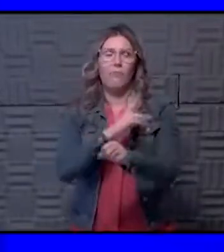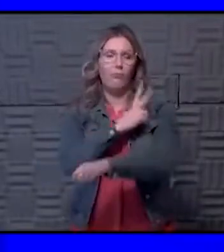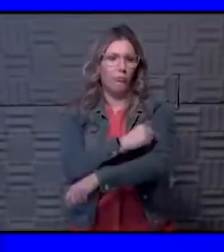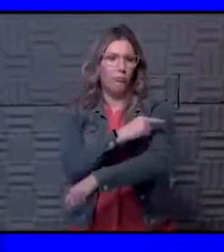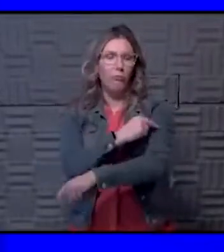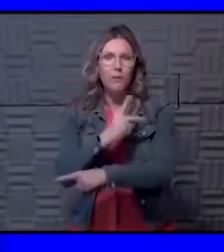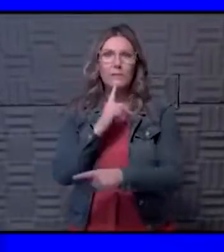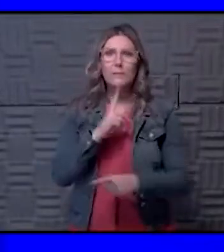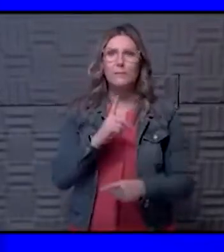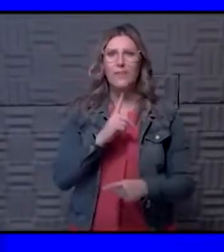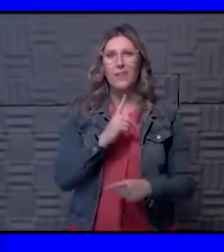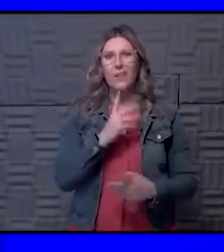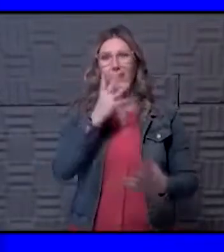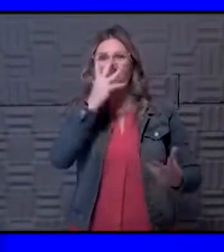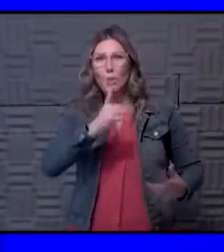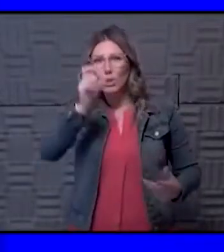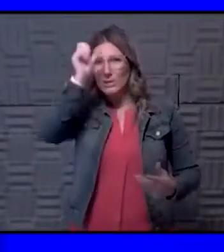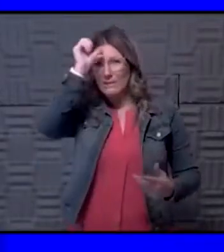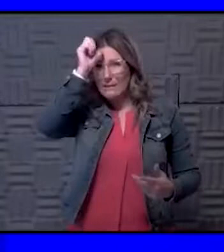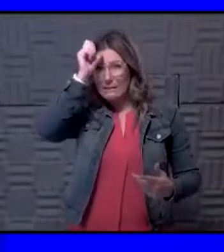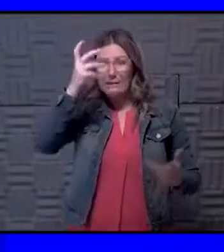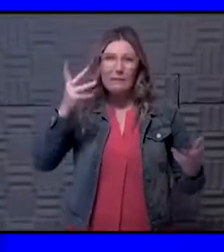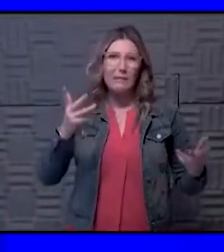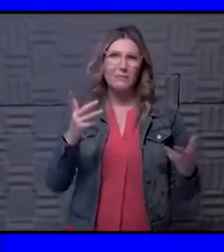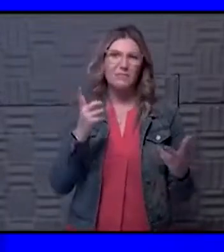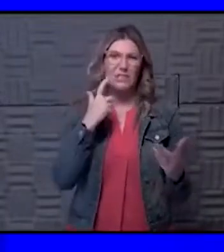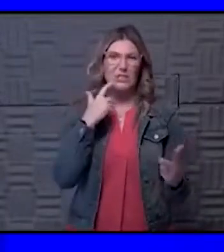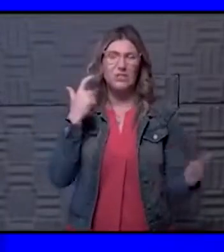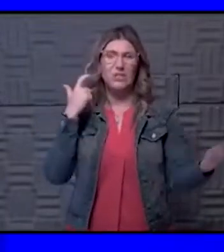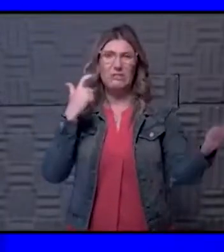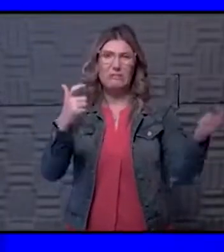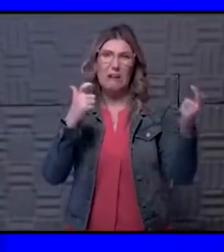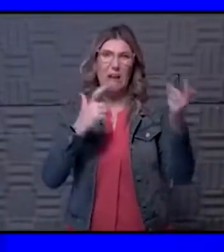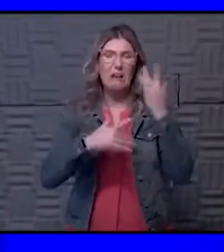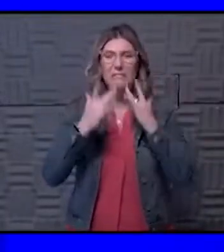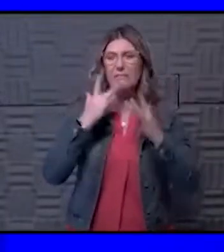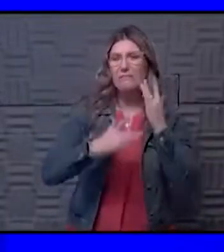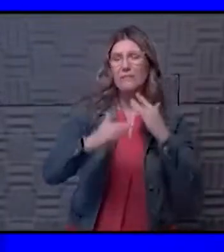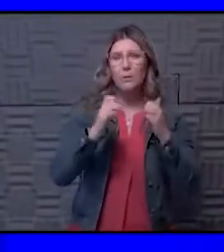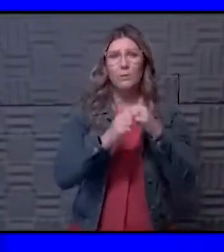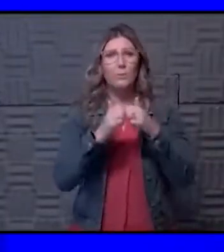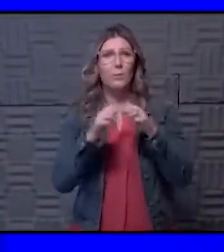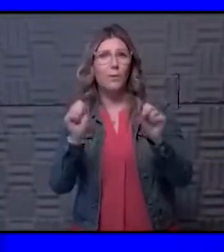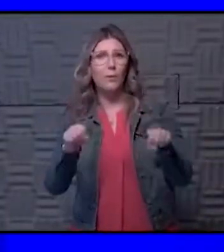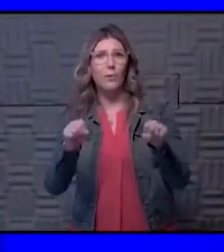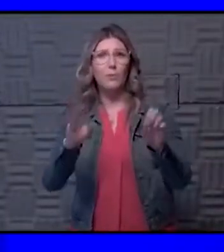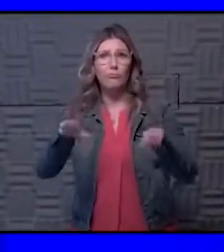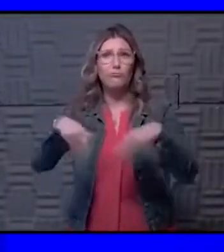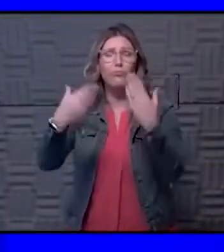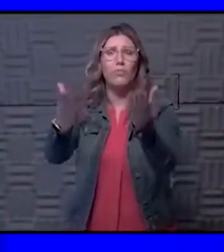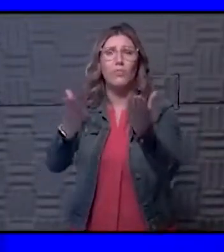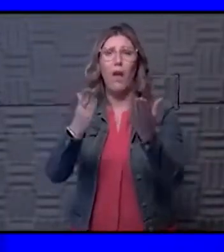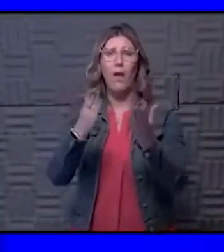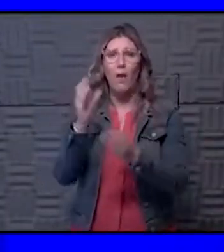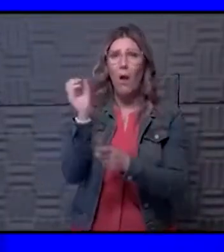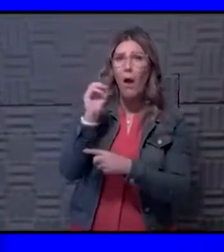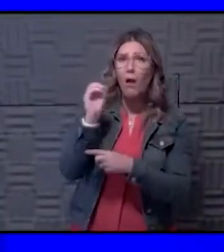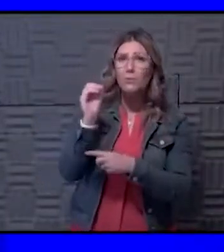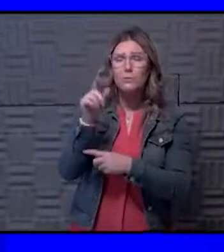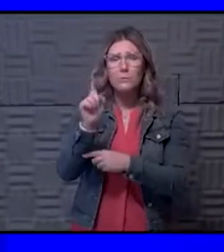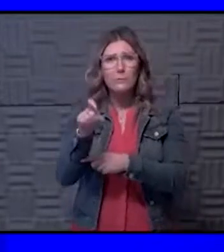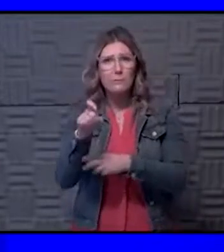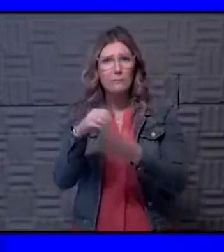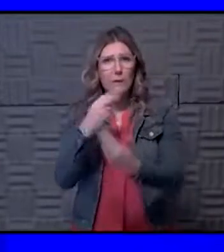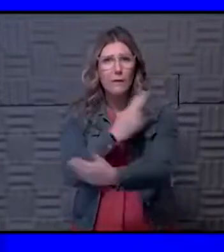that, unfortunately, India is going through major capacity issues with just the ability to deliver oxygen to people who need it in the hospital.